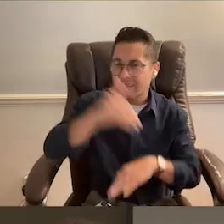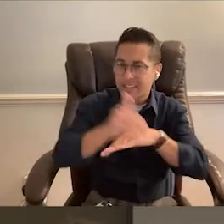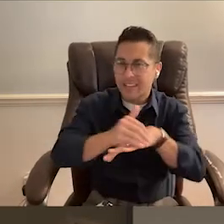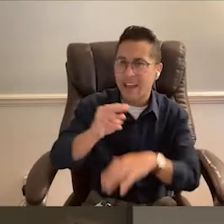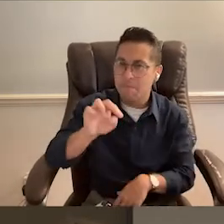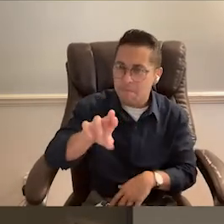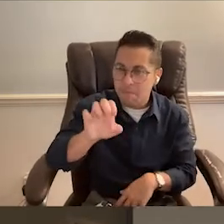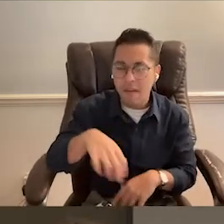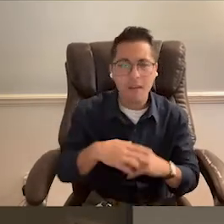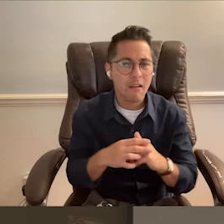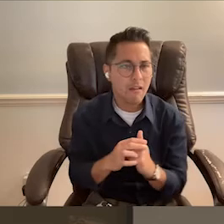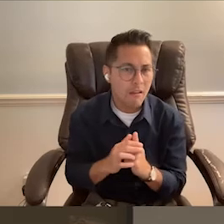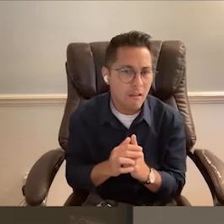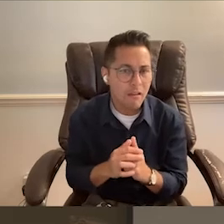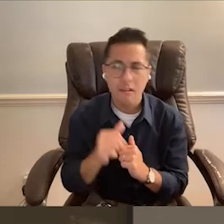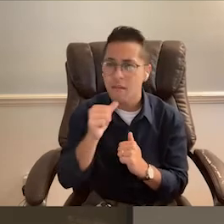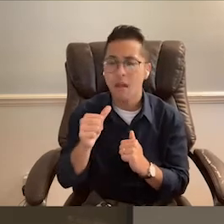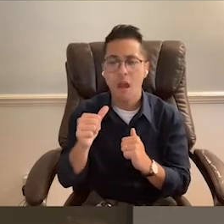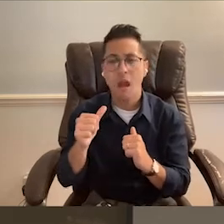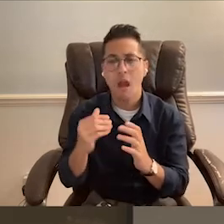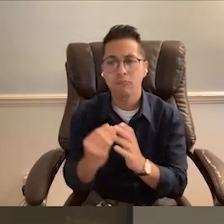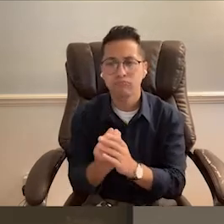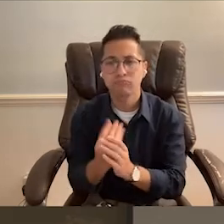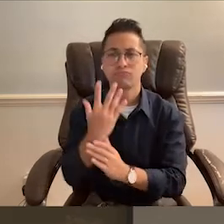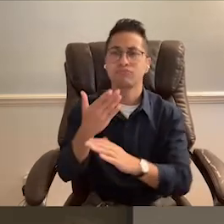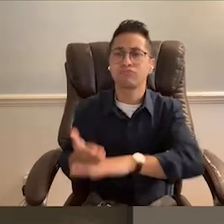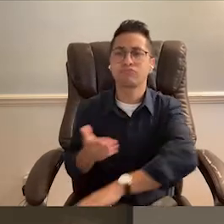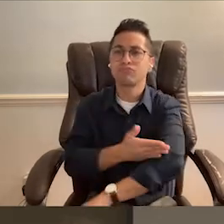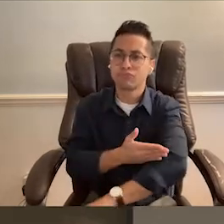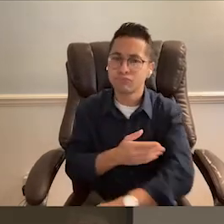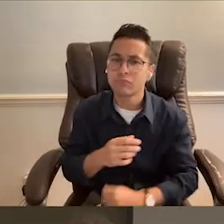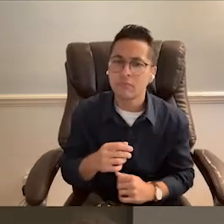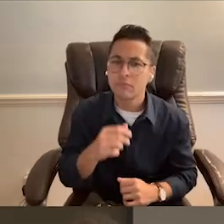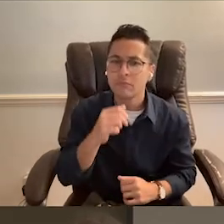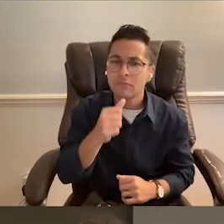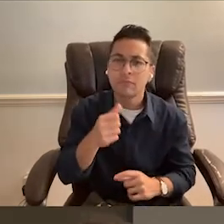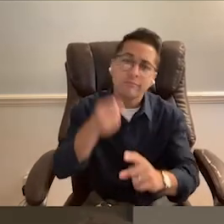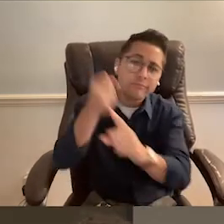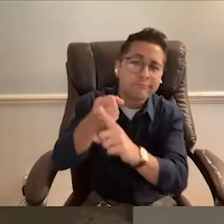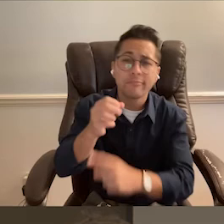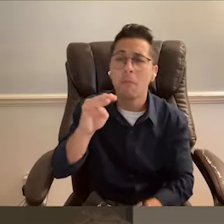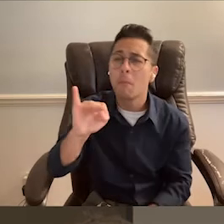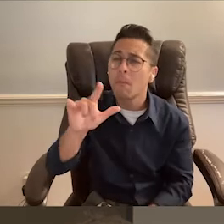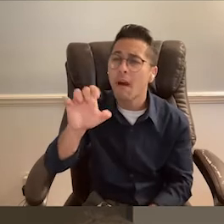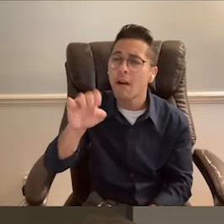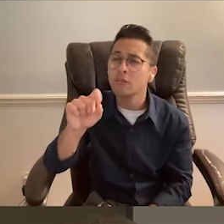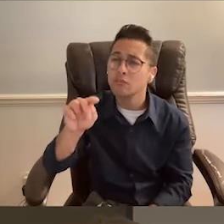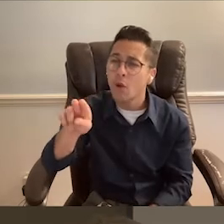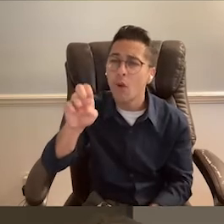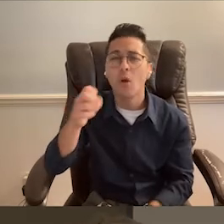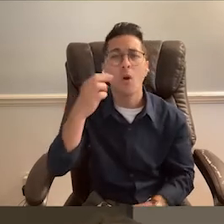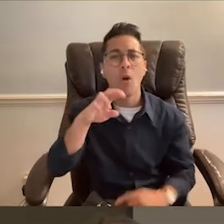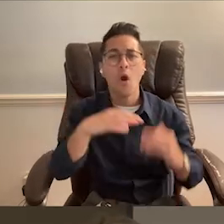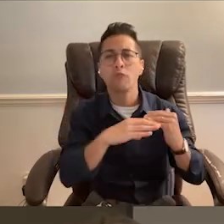it. They have nightmares, develop new fears, are not developing on the next growth stage, so